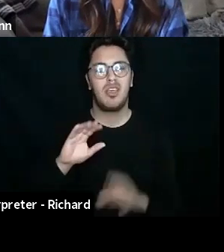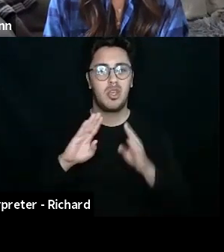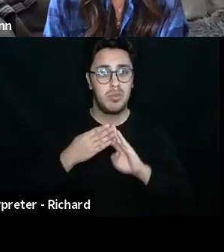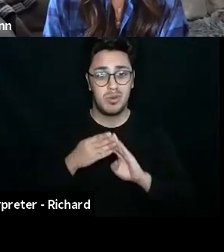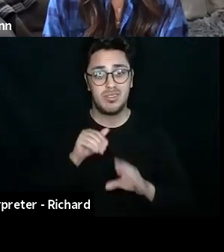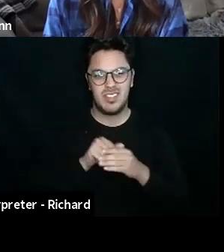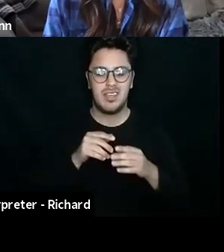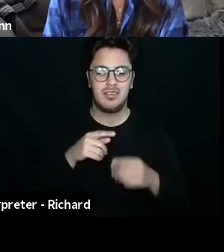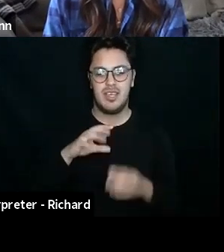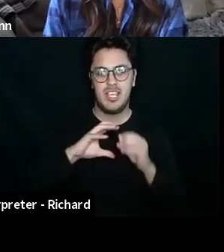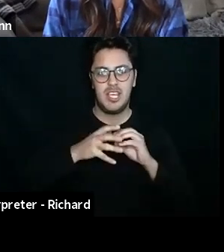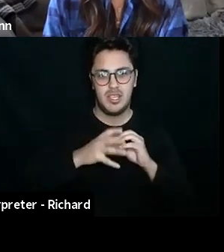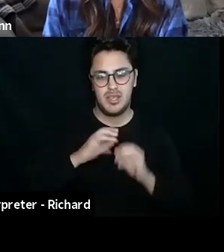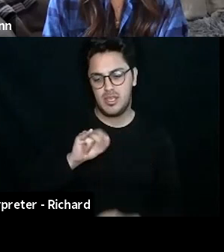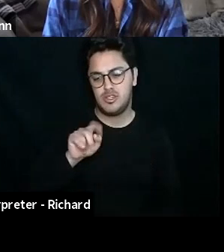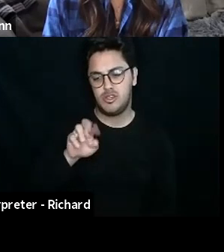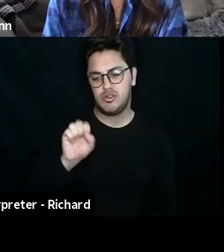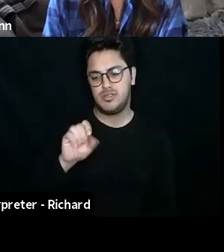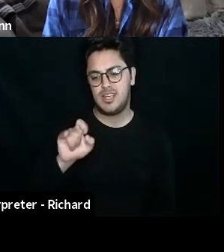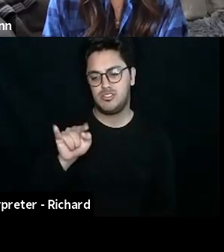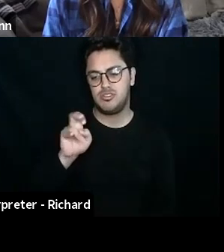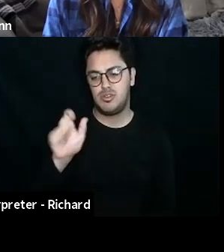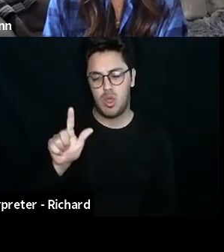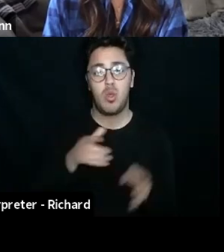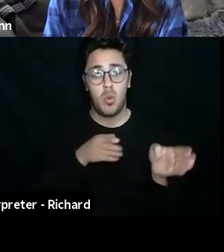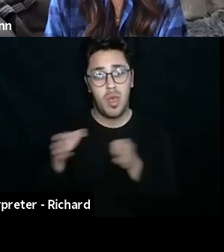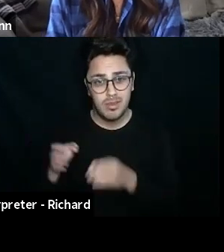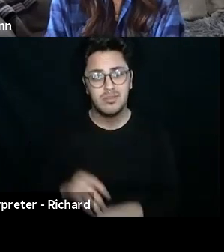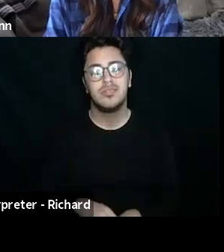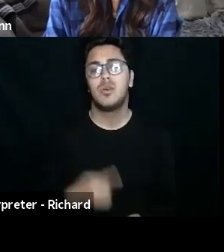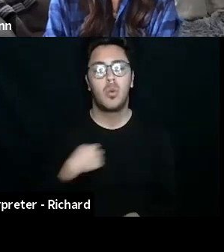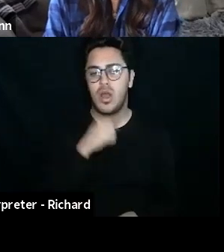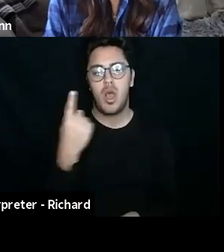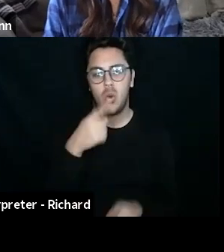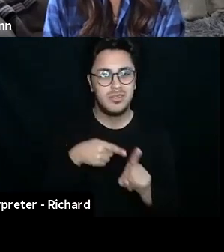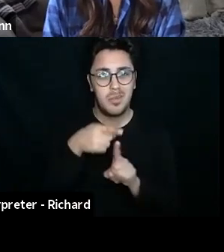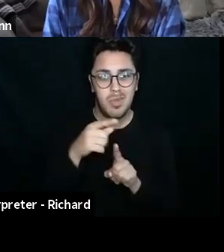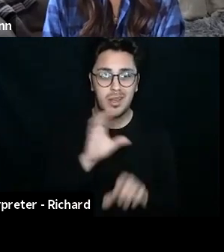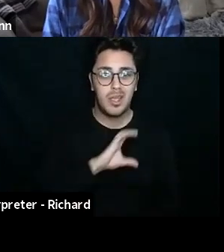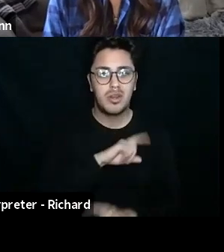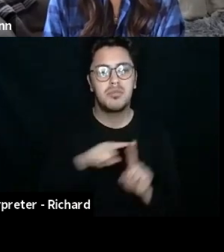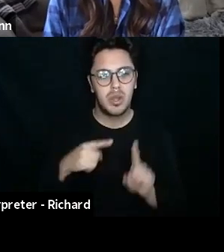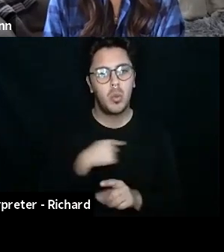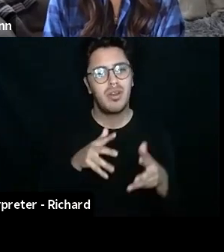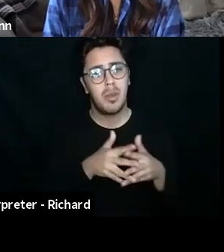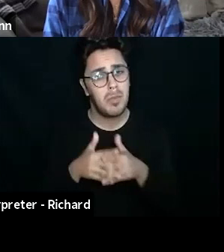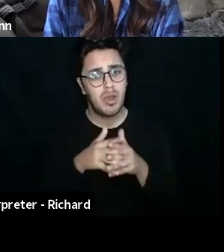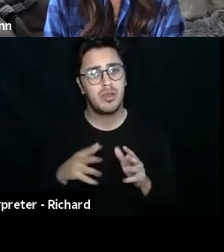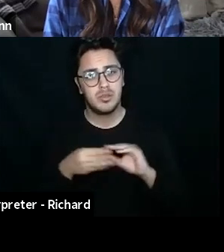ways and mainstream ways, that we're not always going to be the Asian character in the story, that we are just an American story. And then in